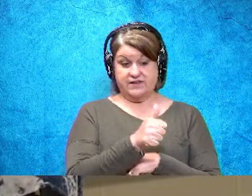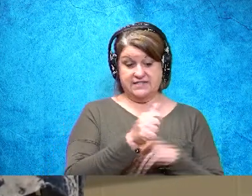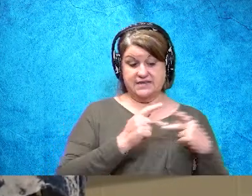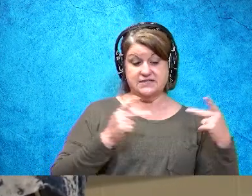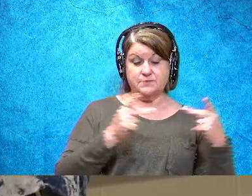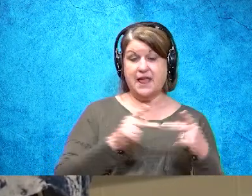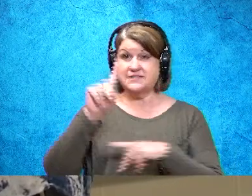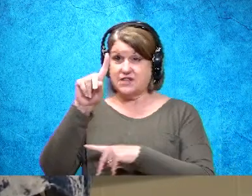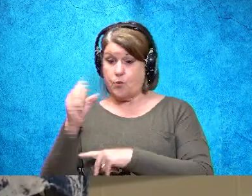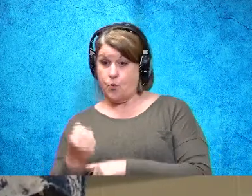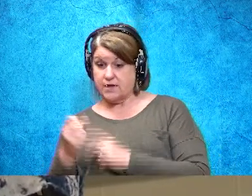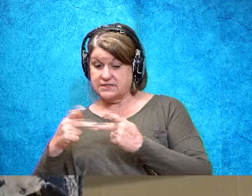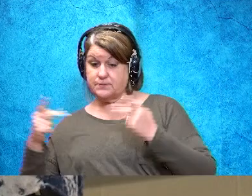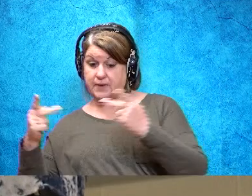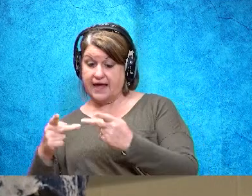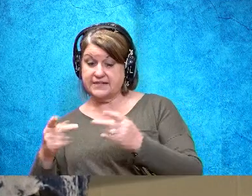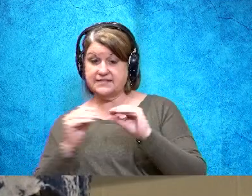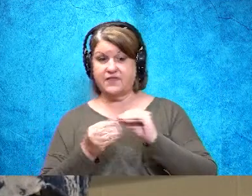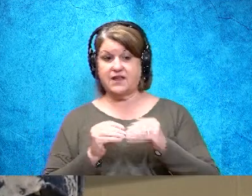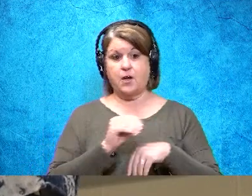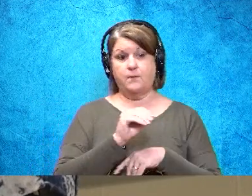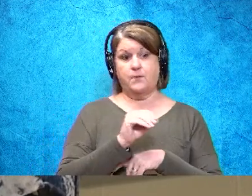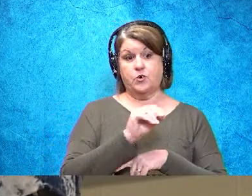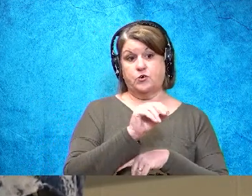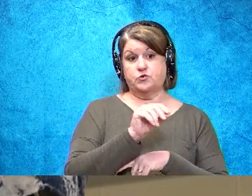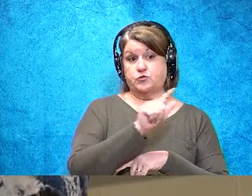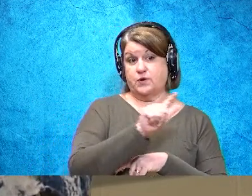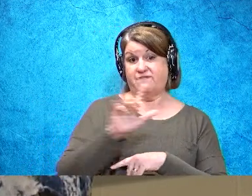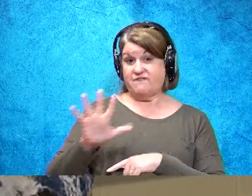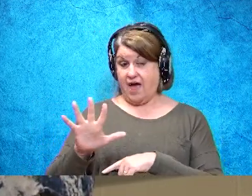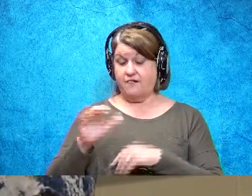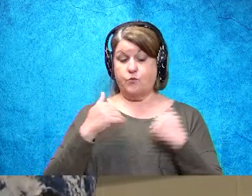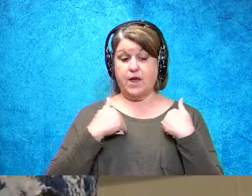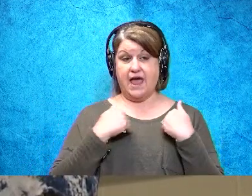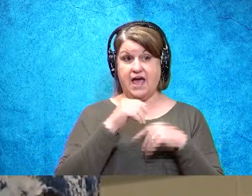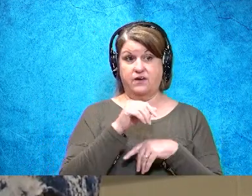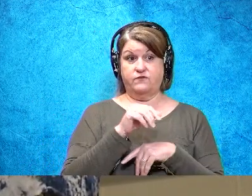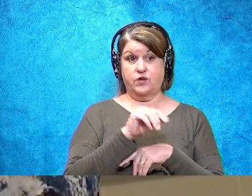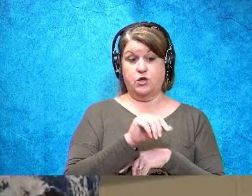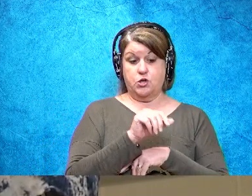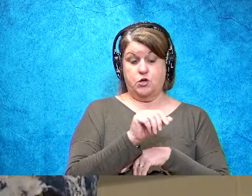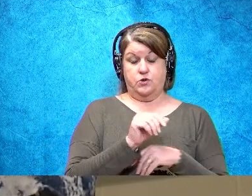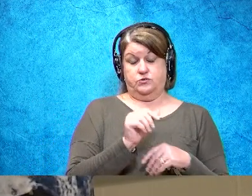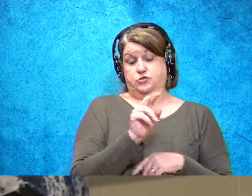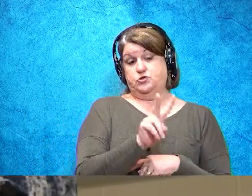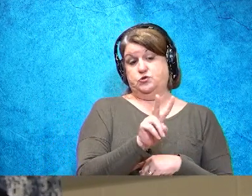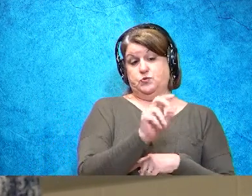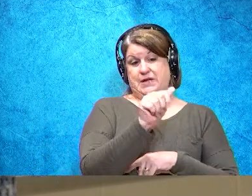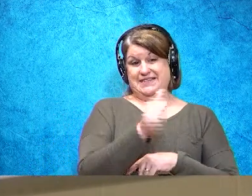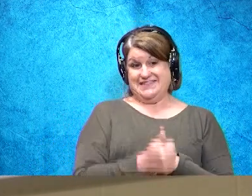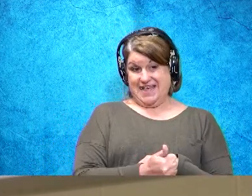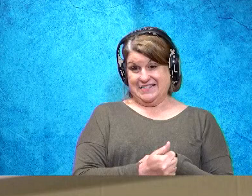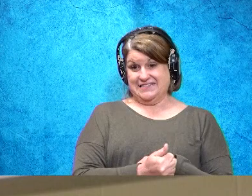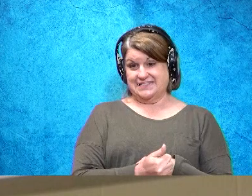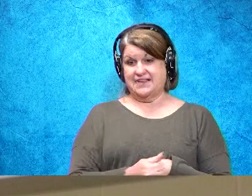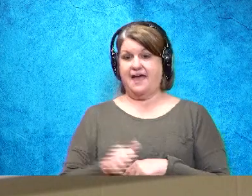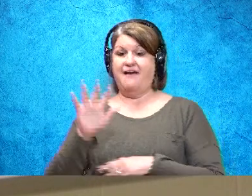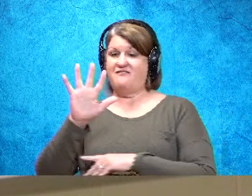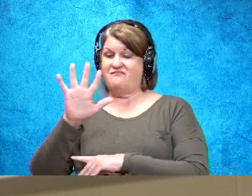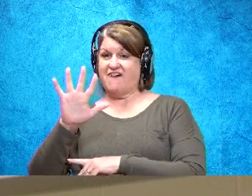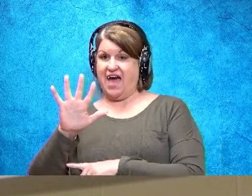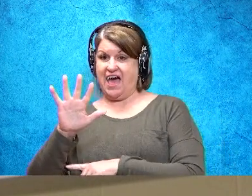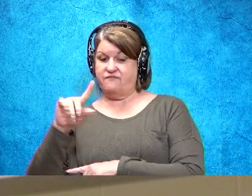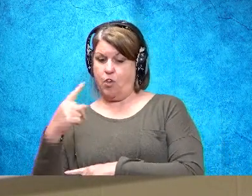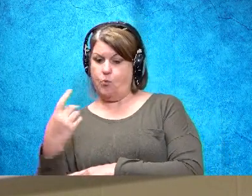number 25, we have 2 tens and 5 ones. When you count the tens place,